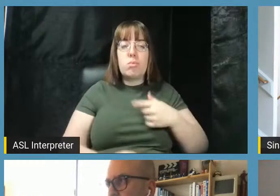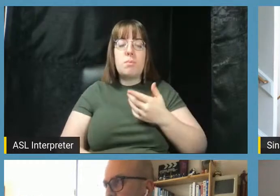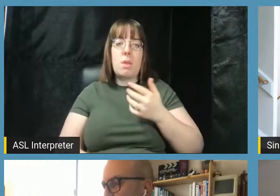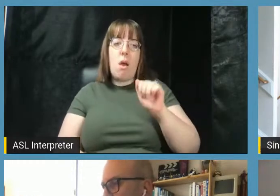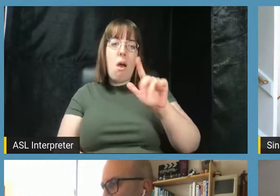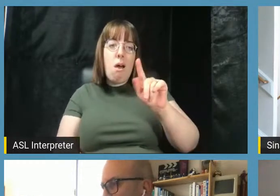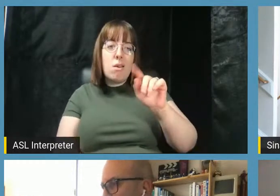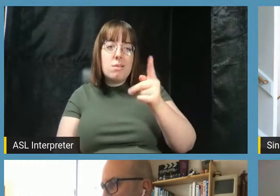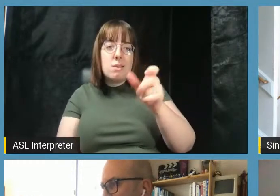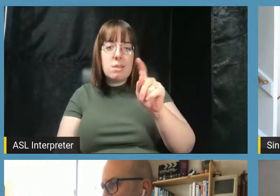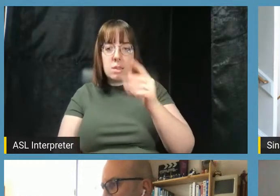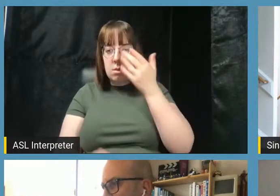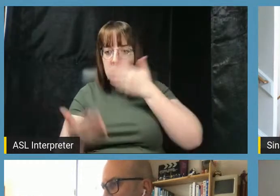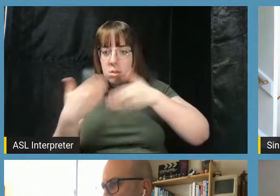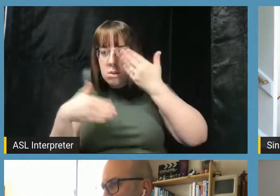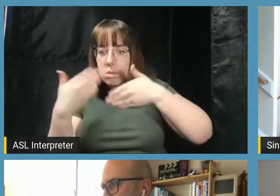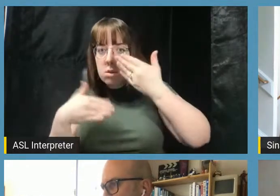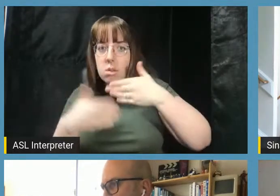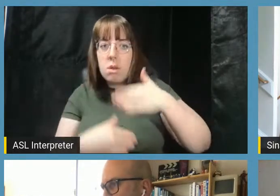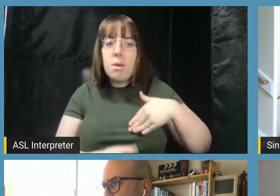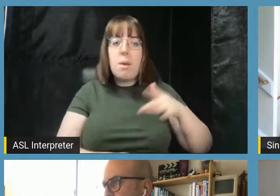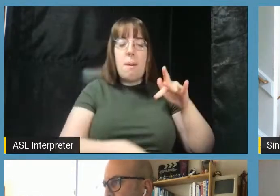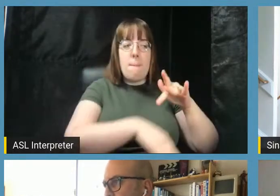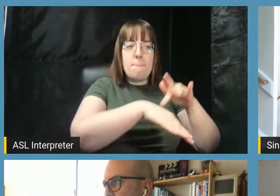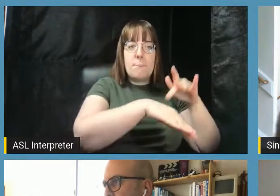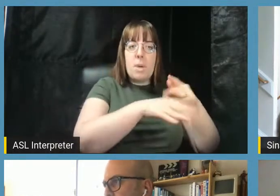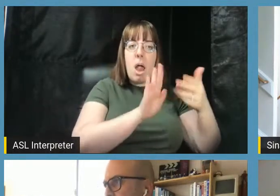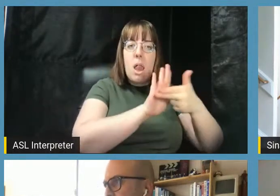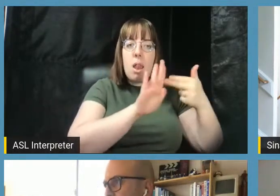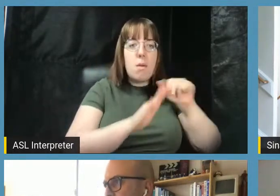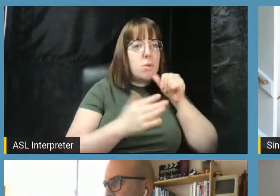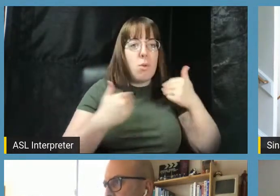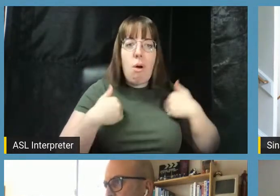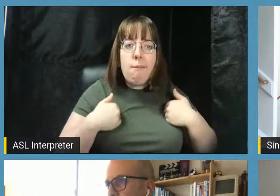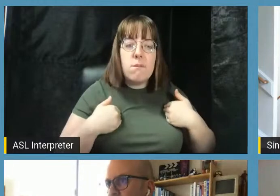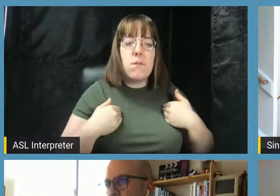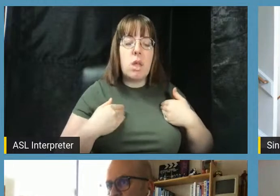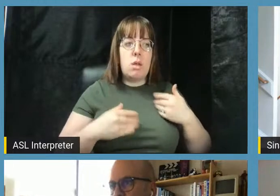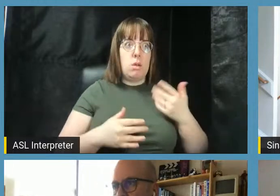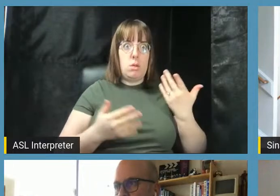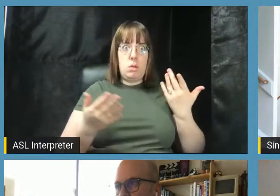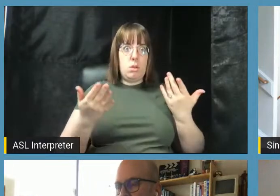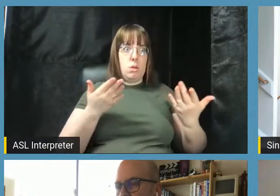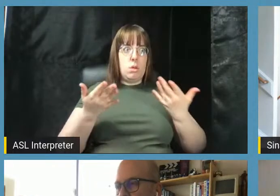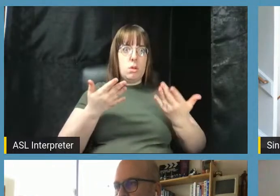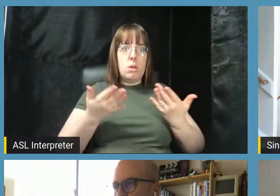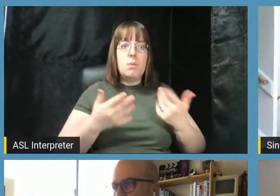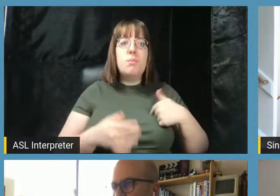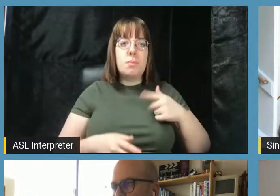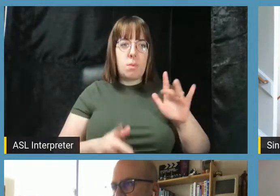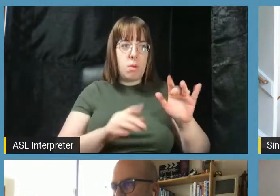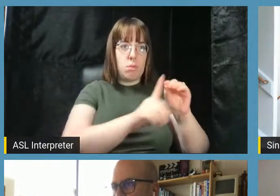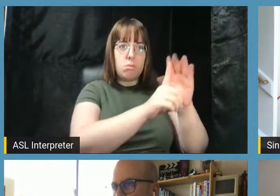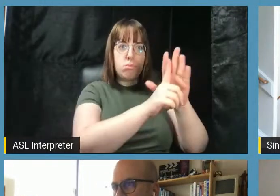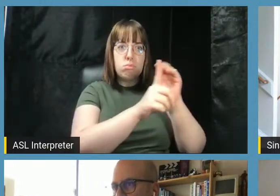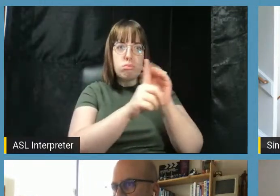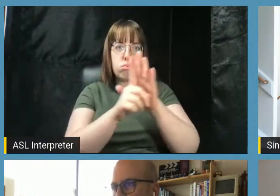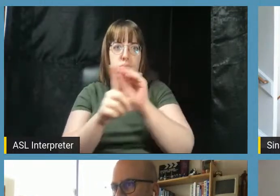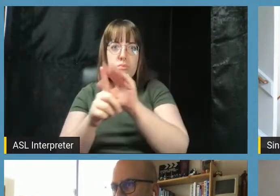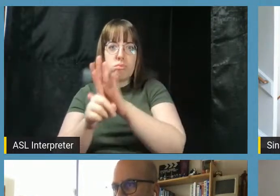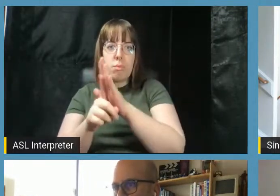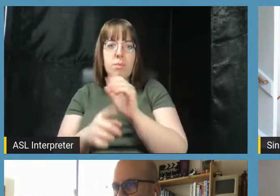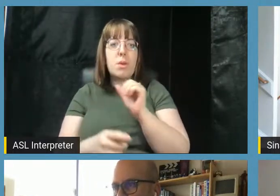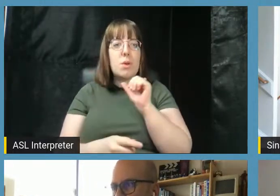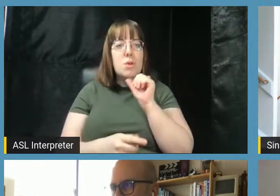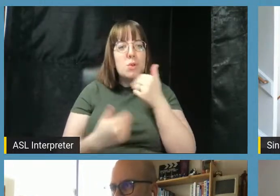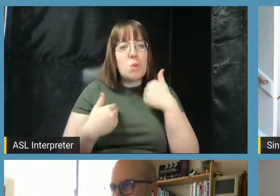images, like buttons that don't have a label associated with them, or form fields like a username, password that don't have the right